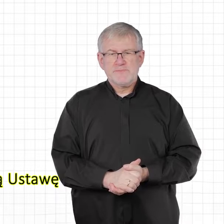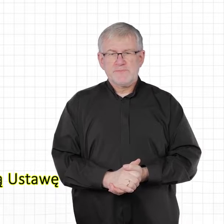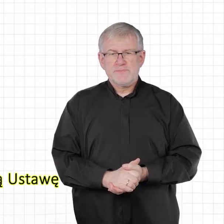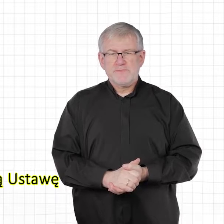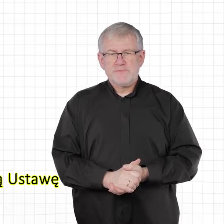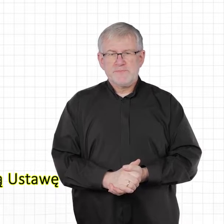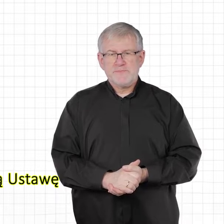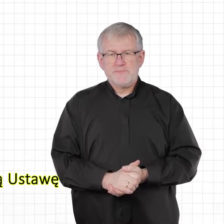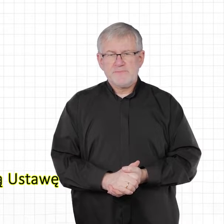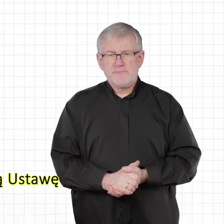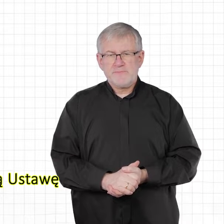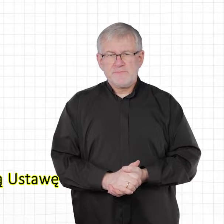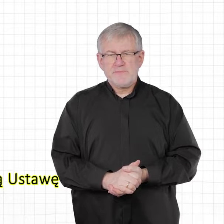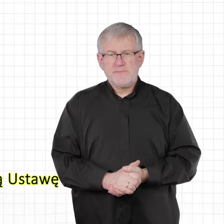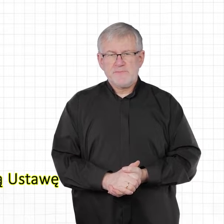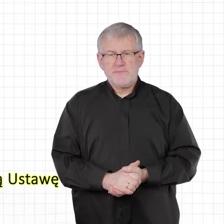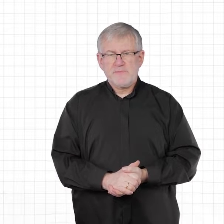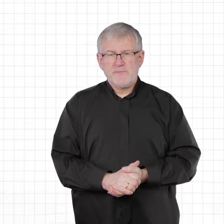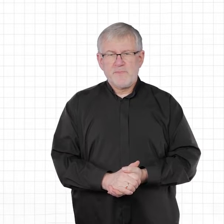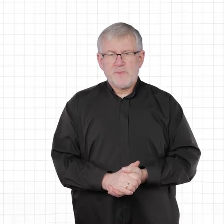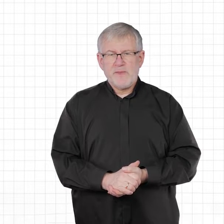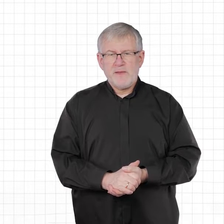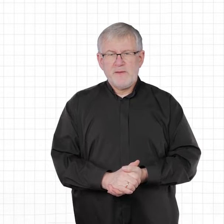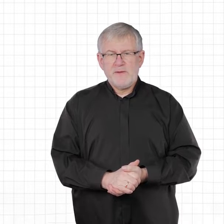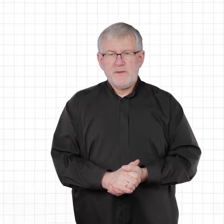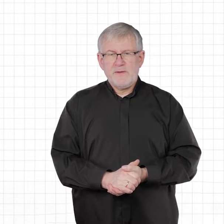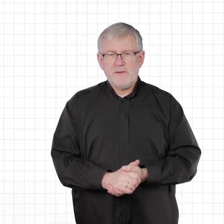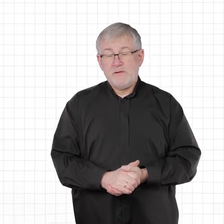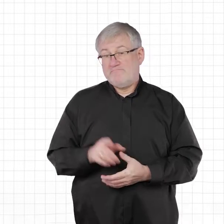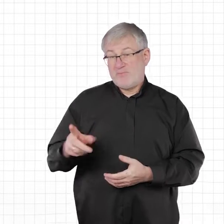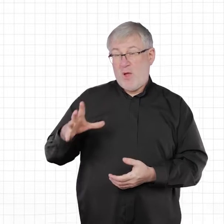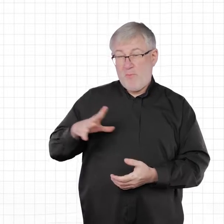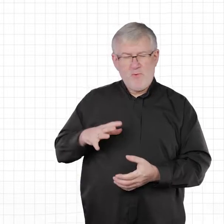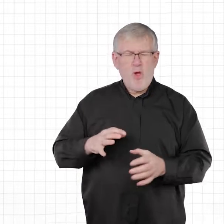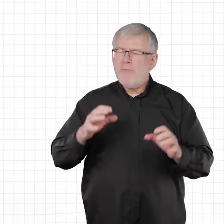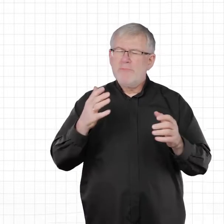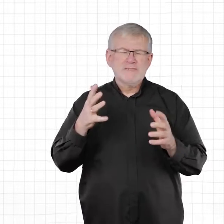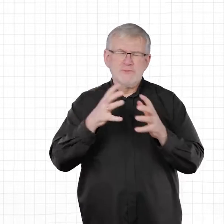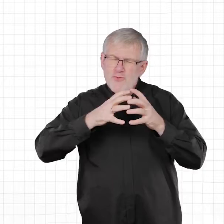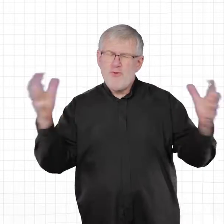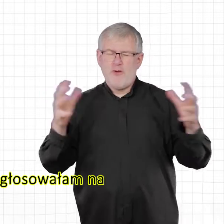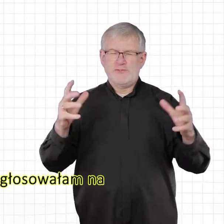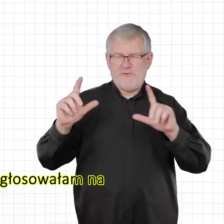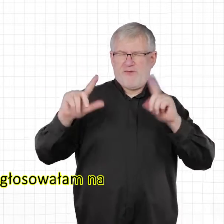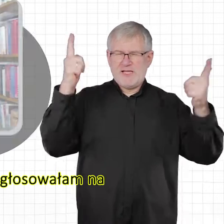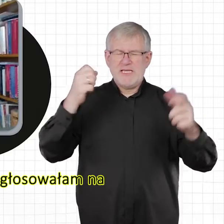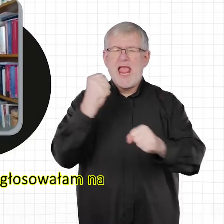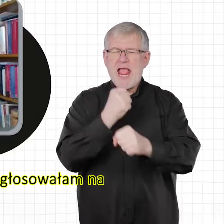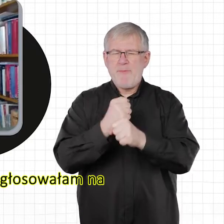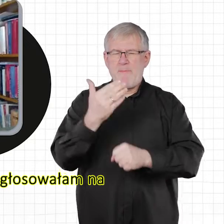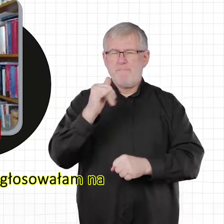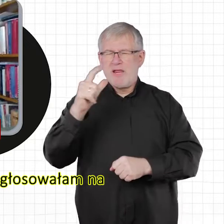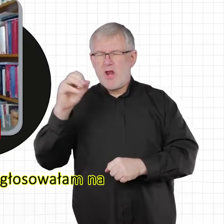passed and the Gender Equality Council was established. So this is clearly having an immediate impact. And then the